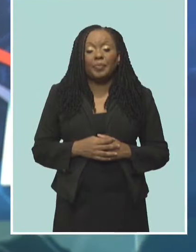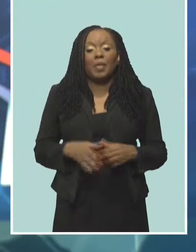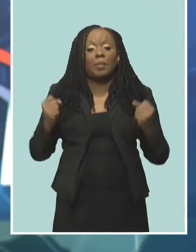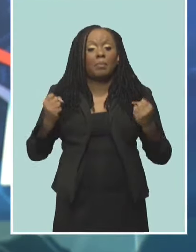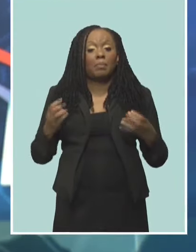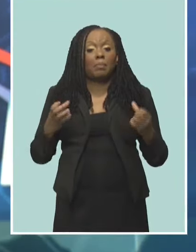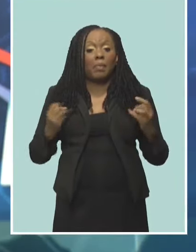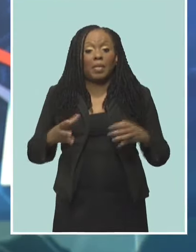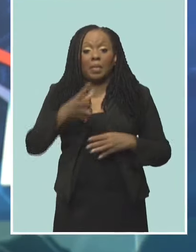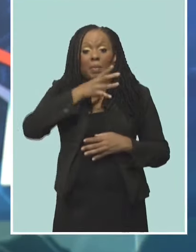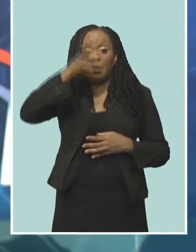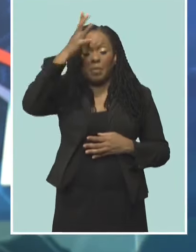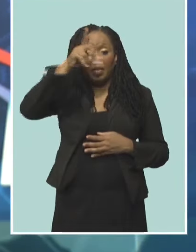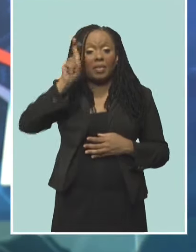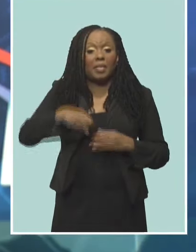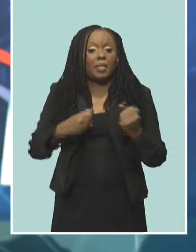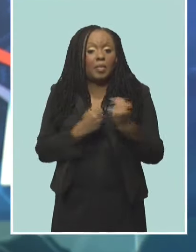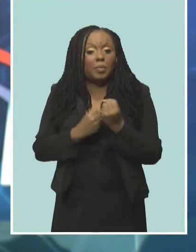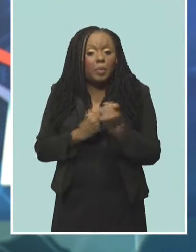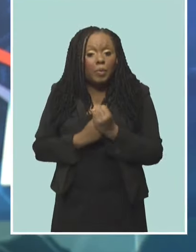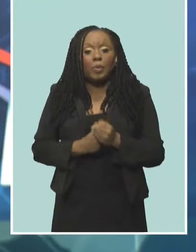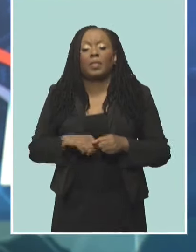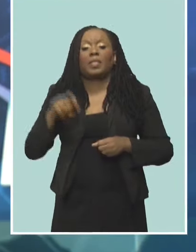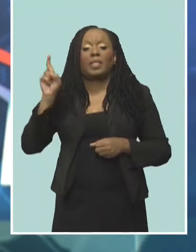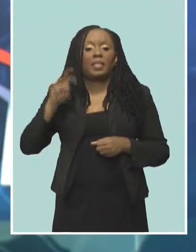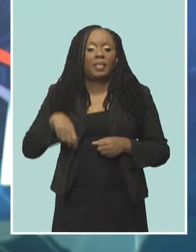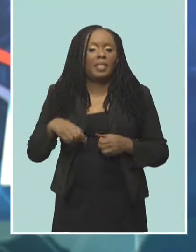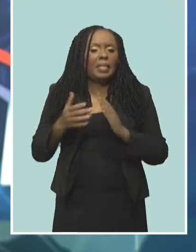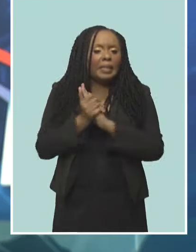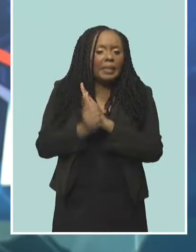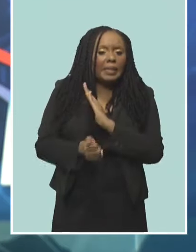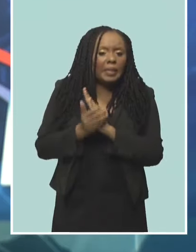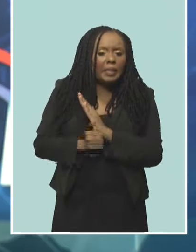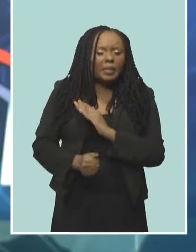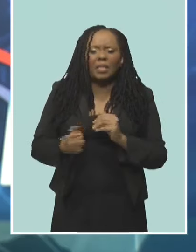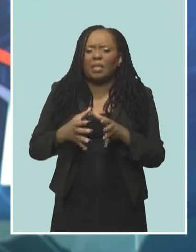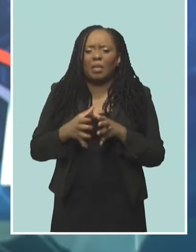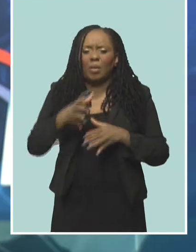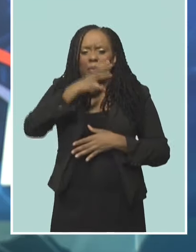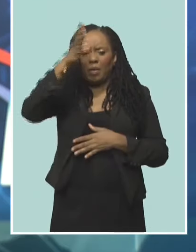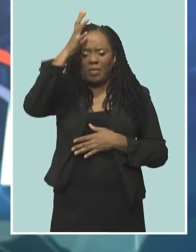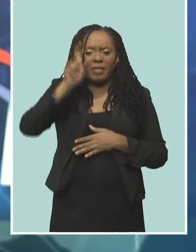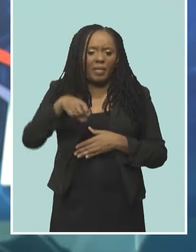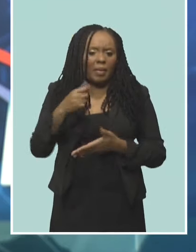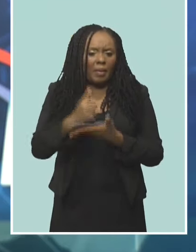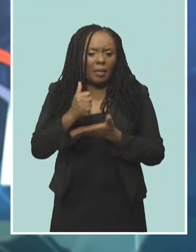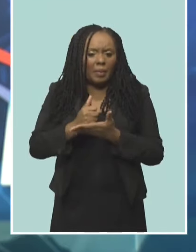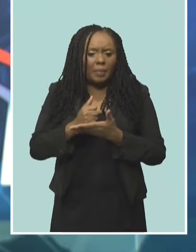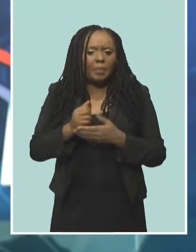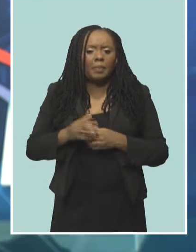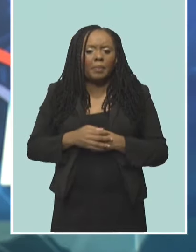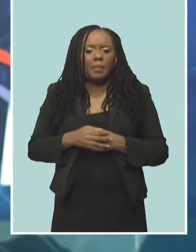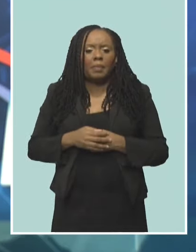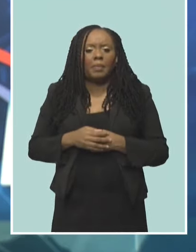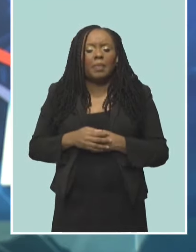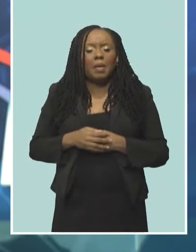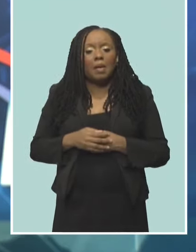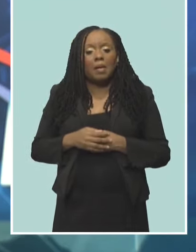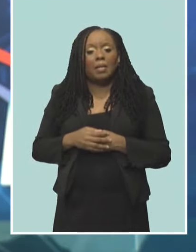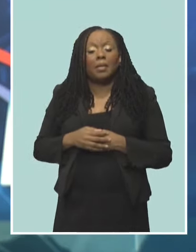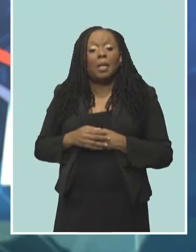These statistics are showing many parents need support and skills. This is according to one of the organizations employed by the